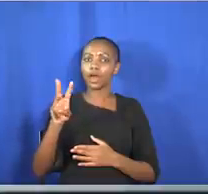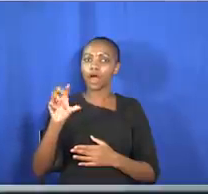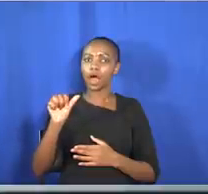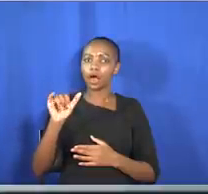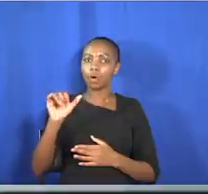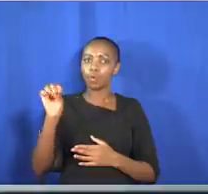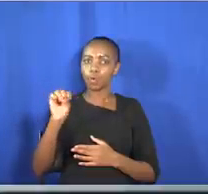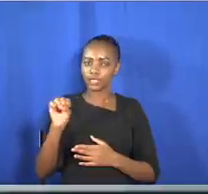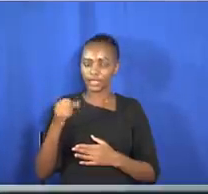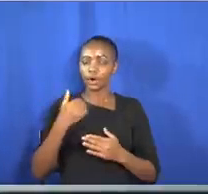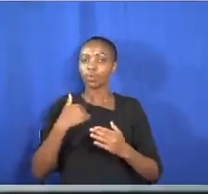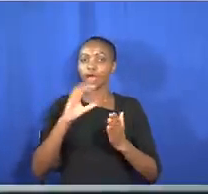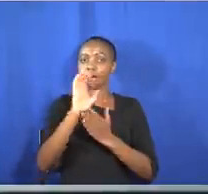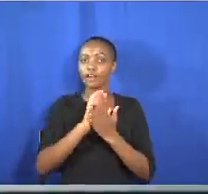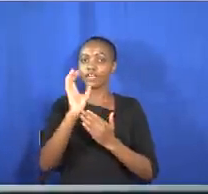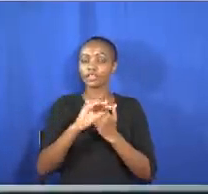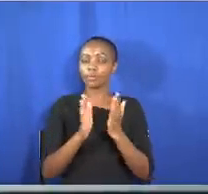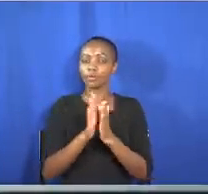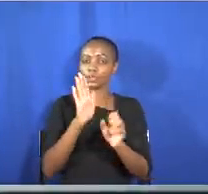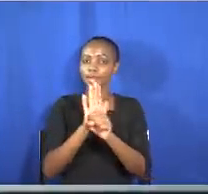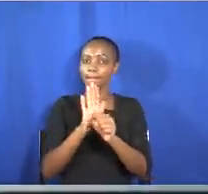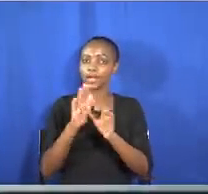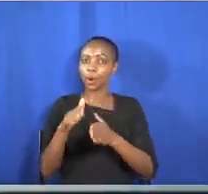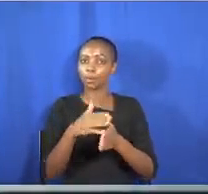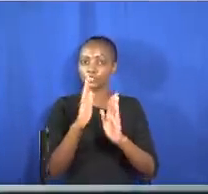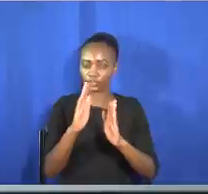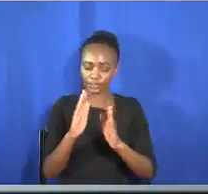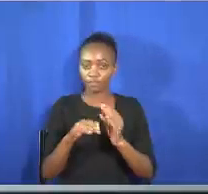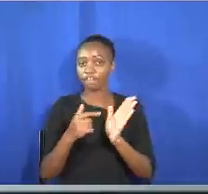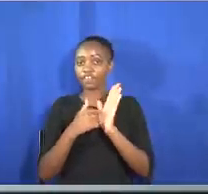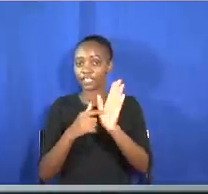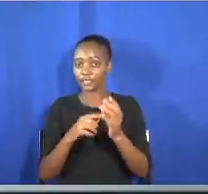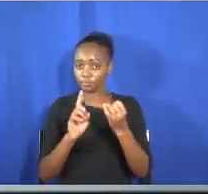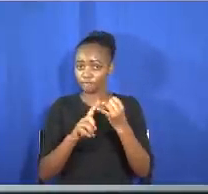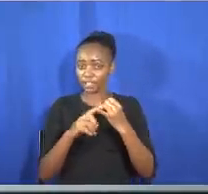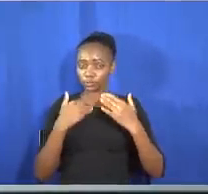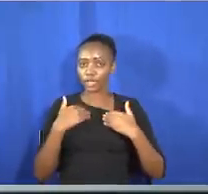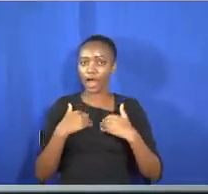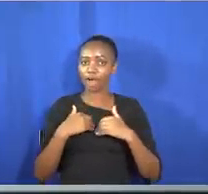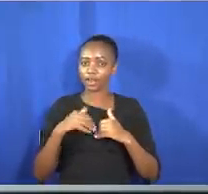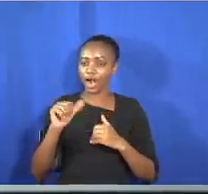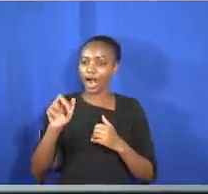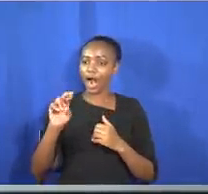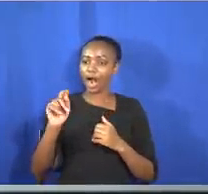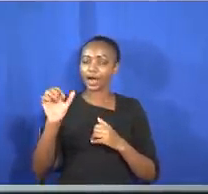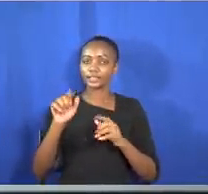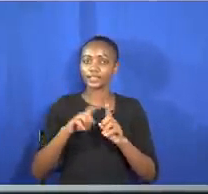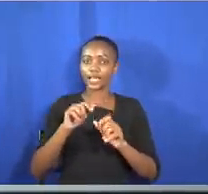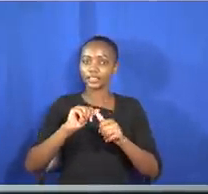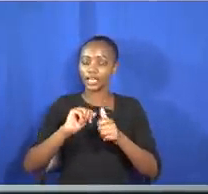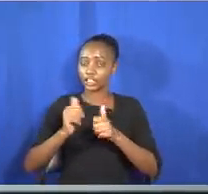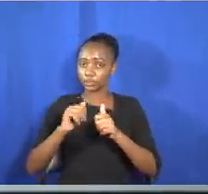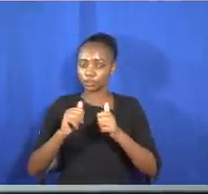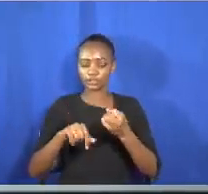differentiated curriculum that offers many opportunities. So you can see there is art and sports, there is